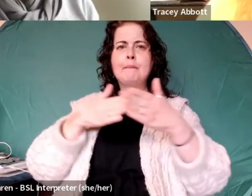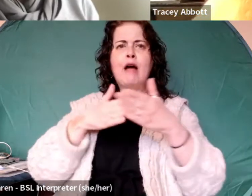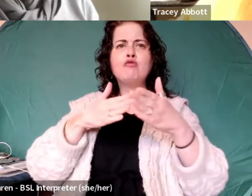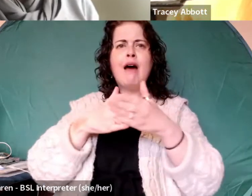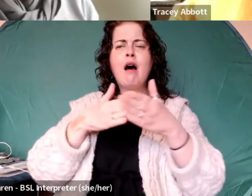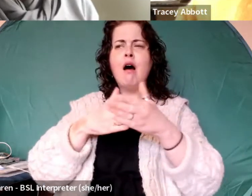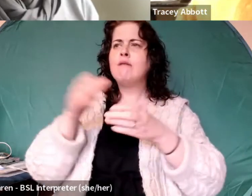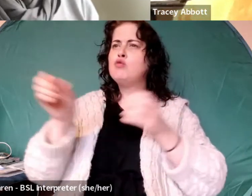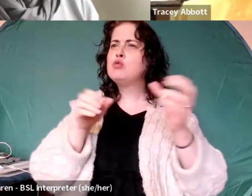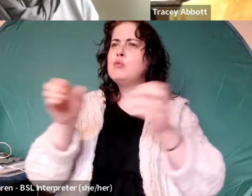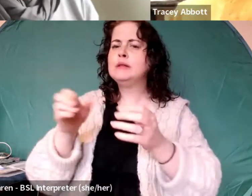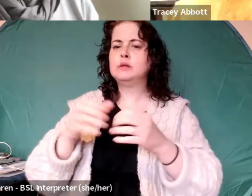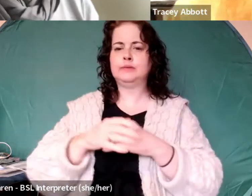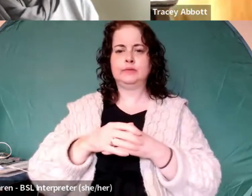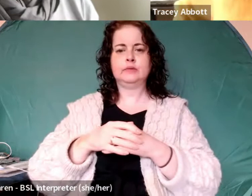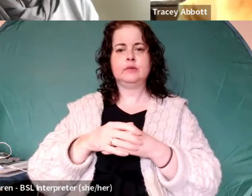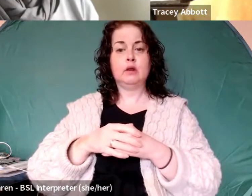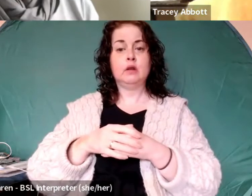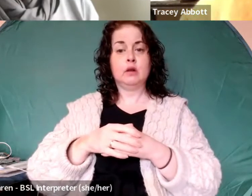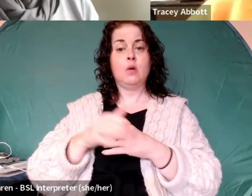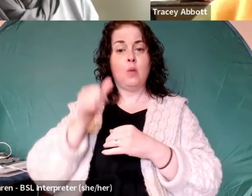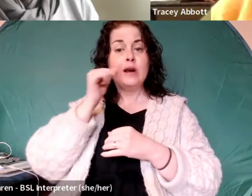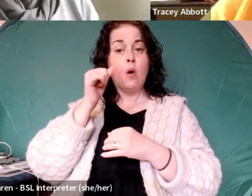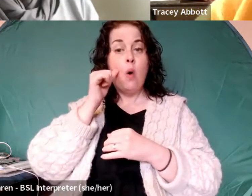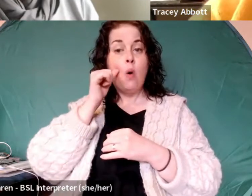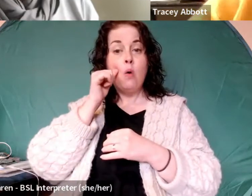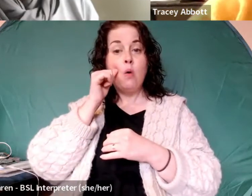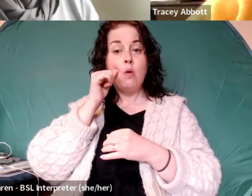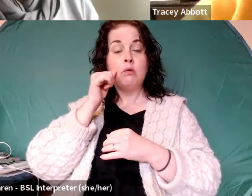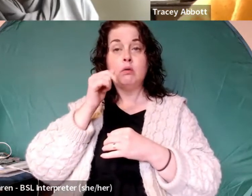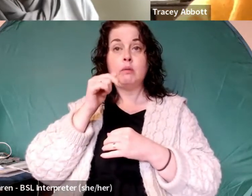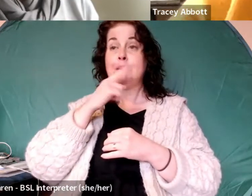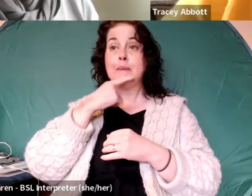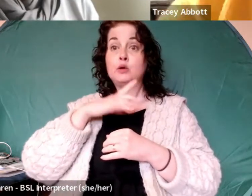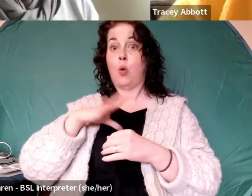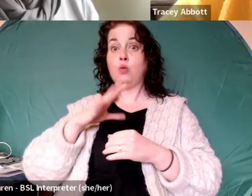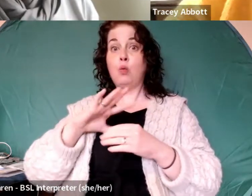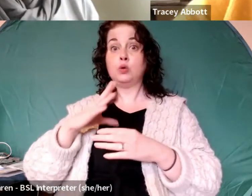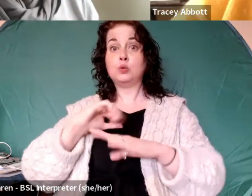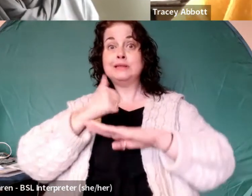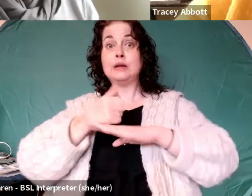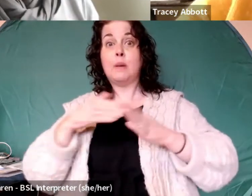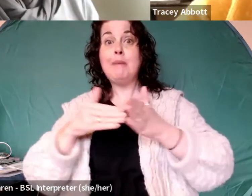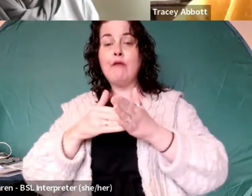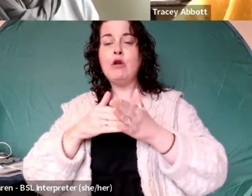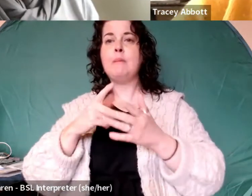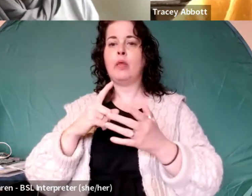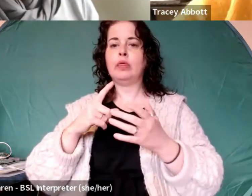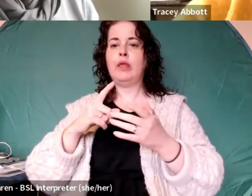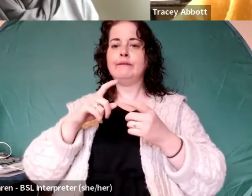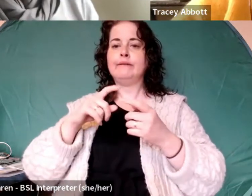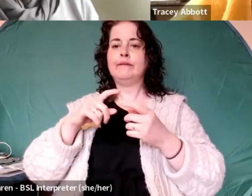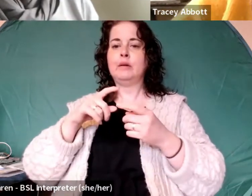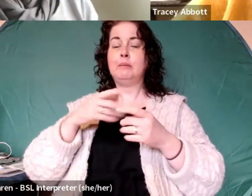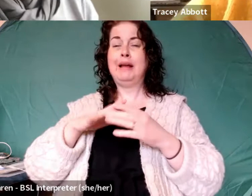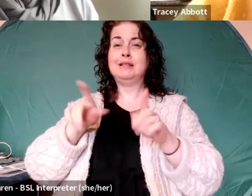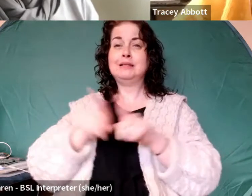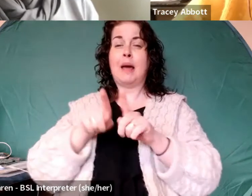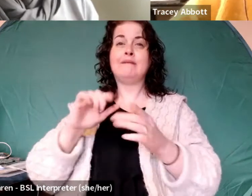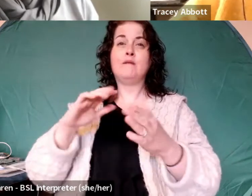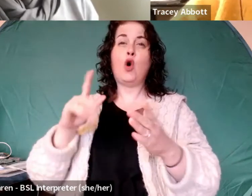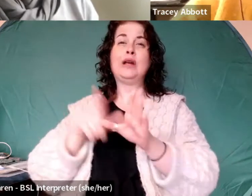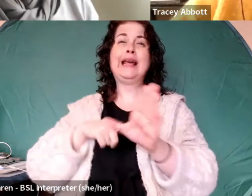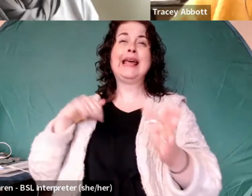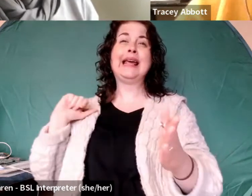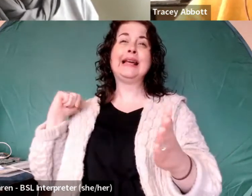recruitment process. And we understand that most of them are completely unintentional, but they're baked in. They've been in there for years, and